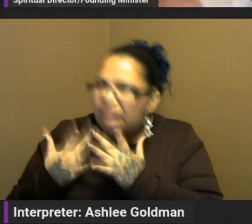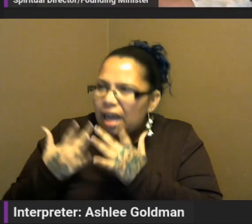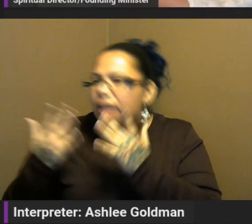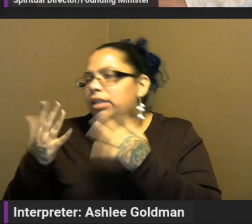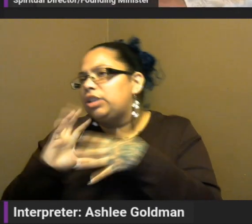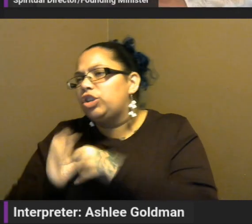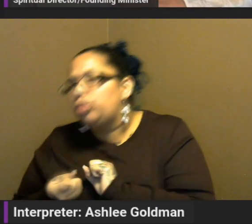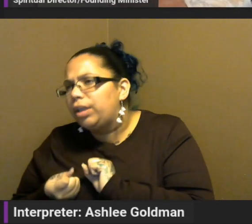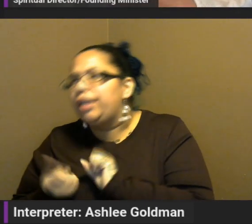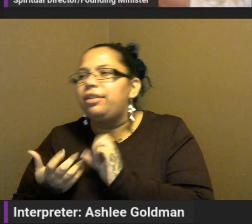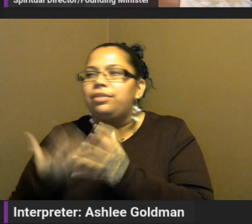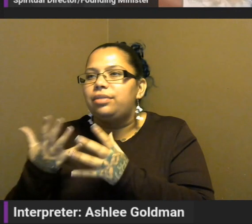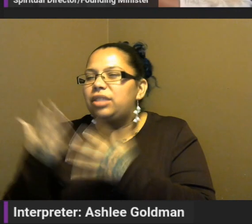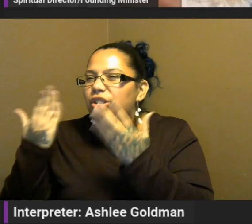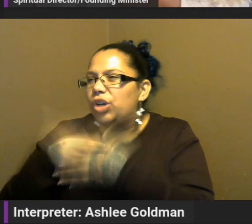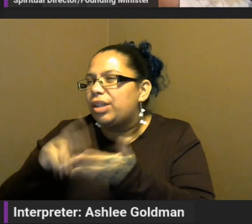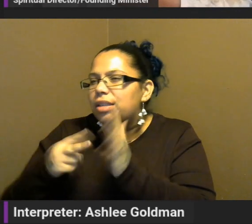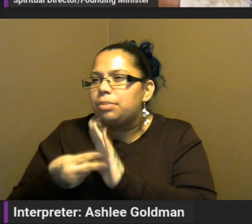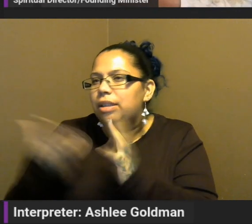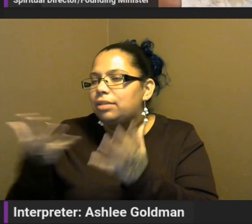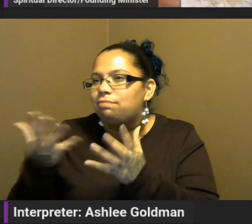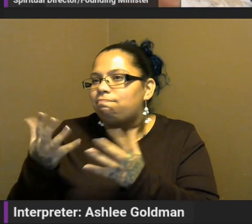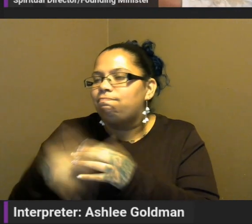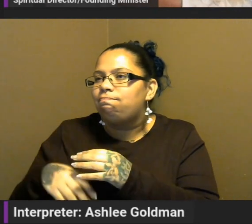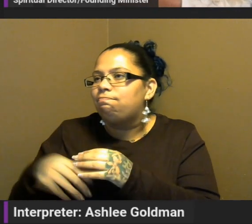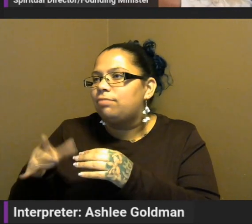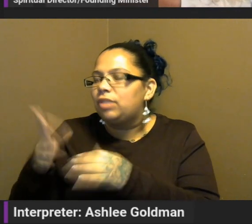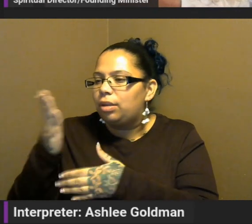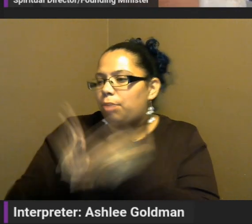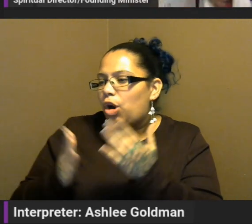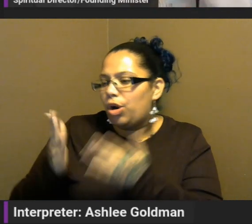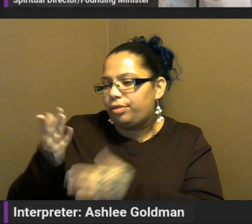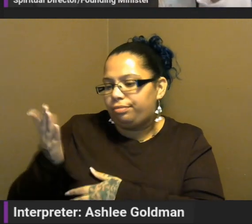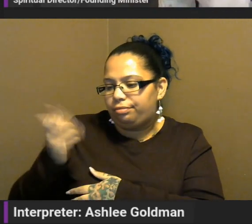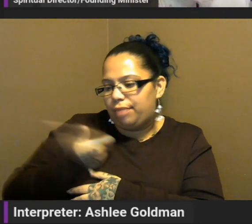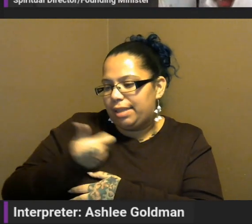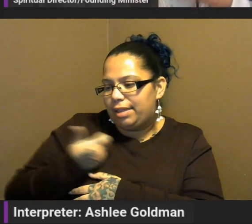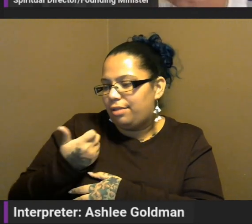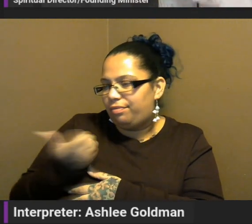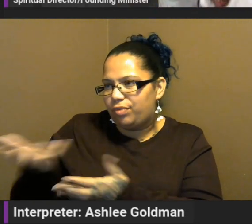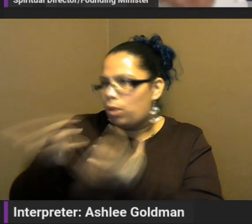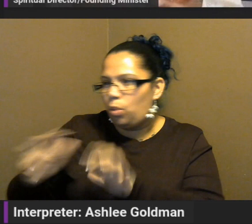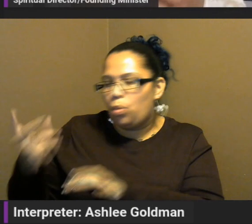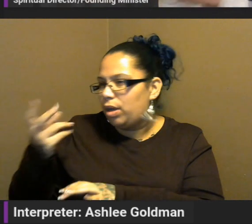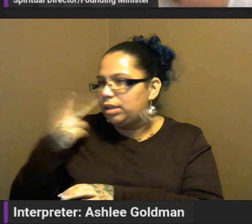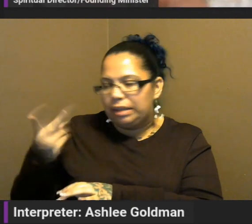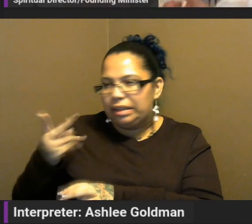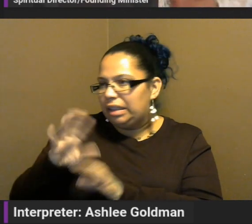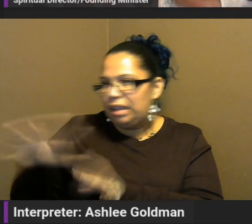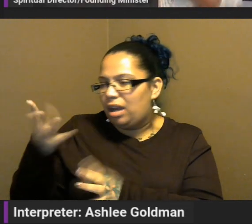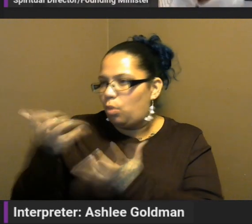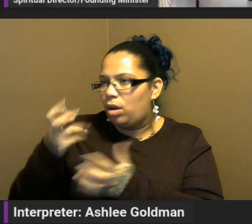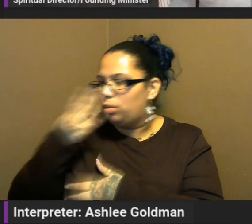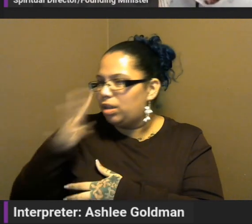darkness? Darkness is that the shadow self, the part of us that we don't want to acknowledge, and whatever that is, the darkness, the mystery, the